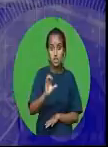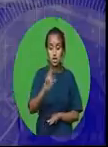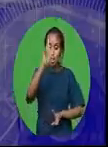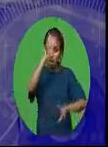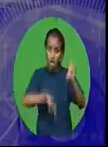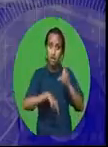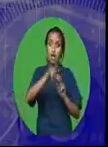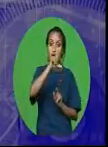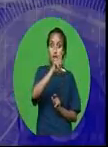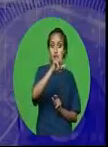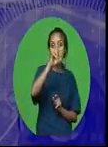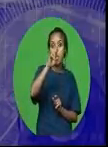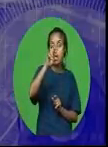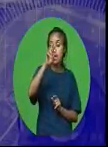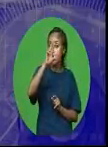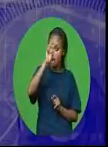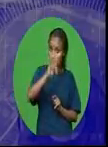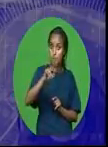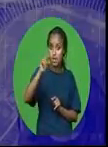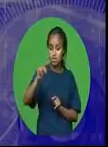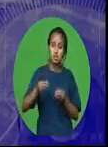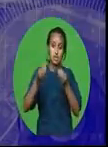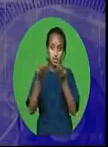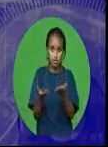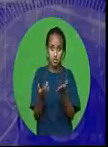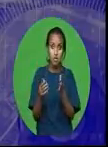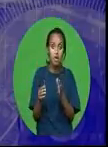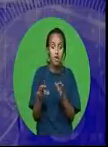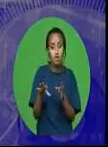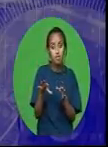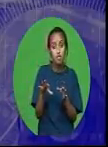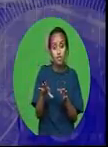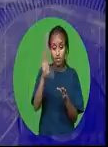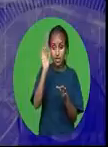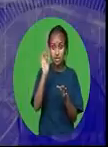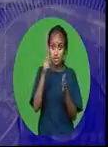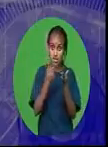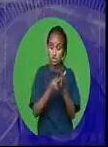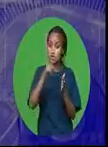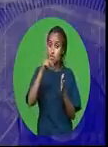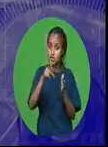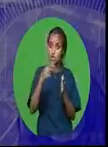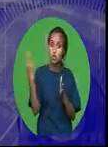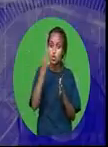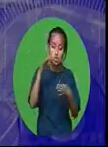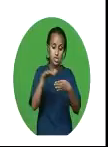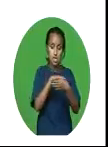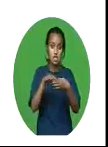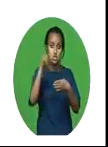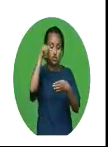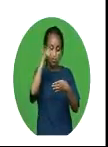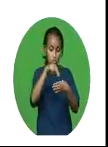line LM are given. Find the piercing point of the line and plane using the edge view method.